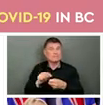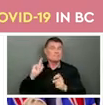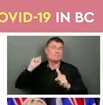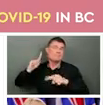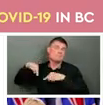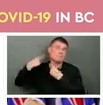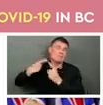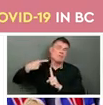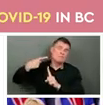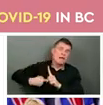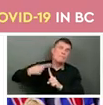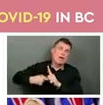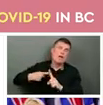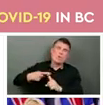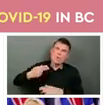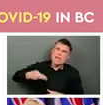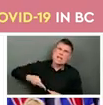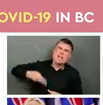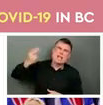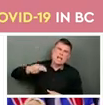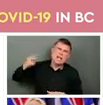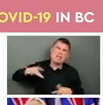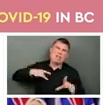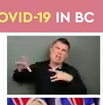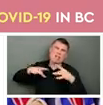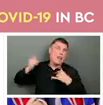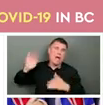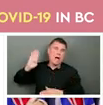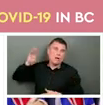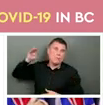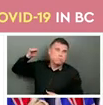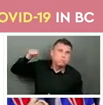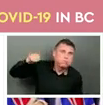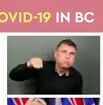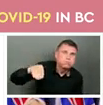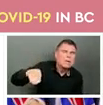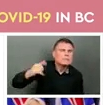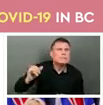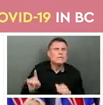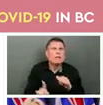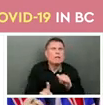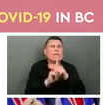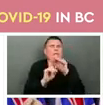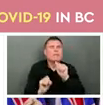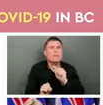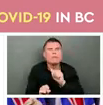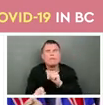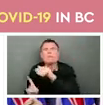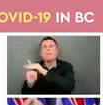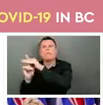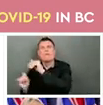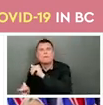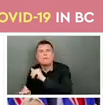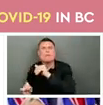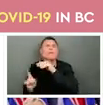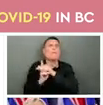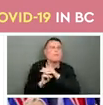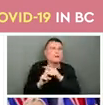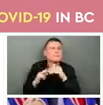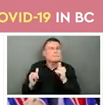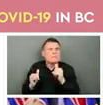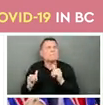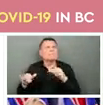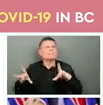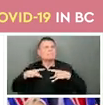And there's a few small areas where there are still clusters of cases, again related to pockets where there has still